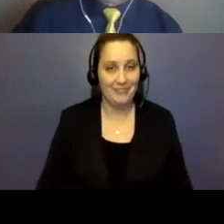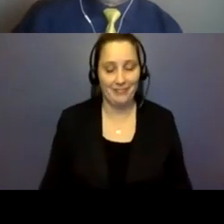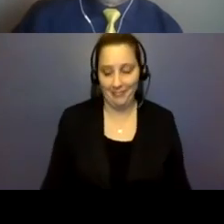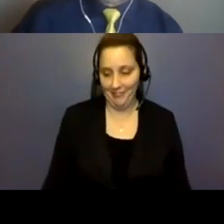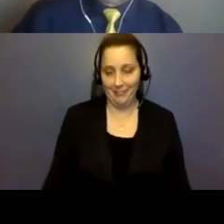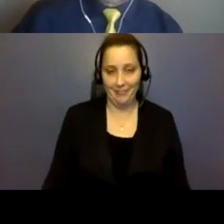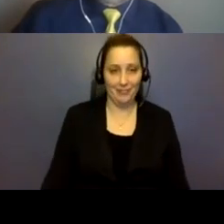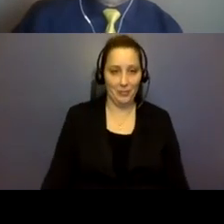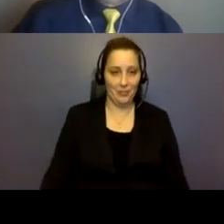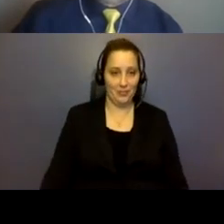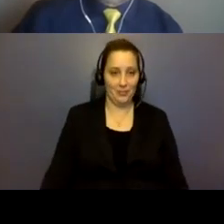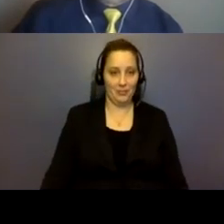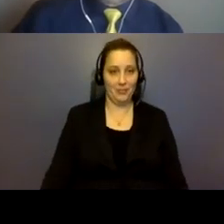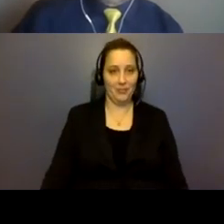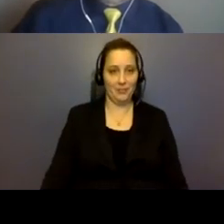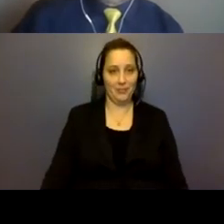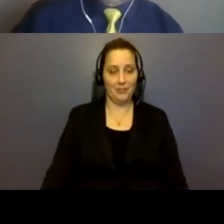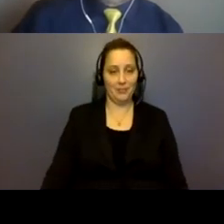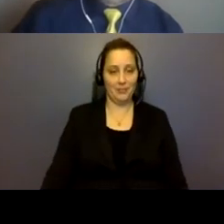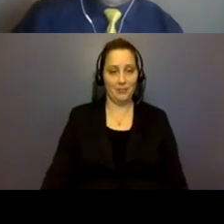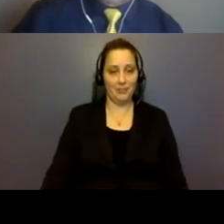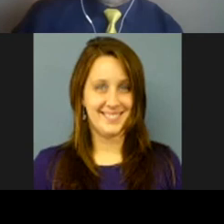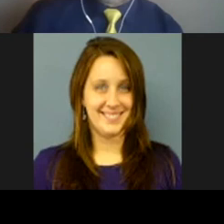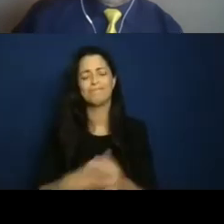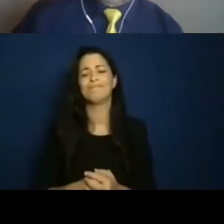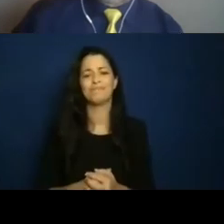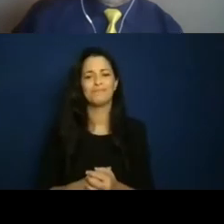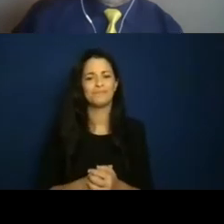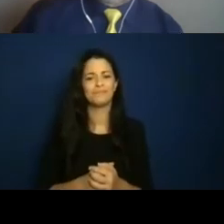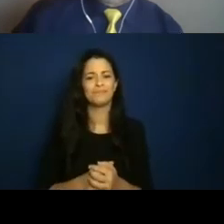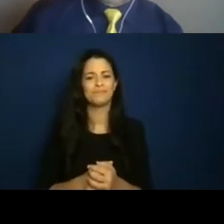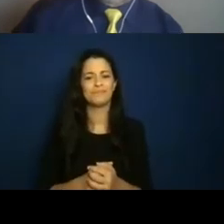Well, Fred, thank you so very much. And I would like to make sure I